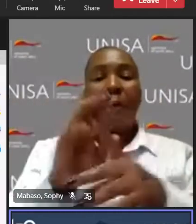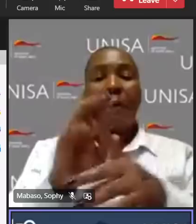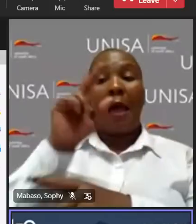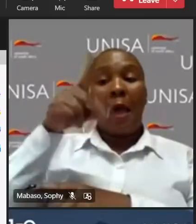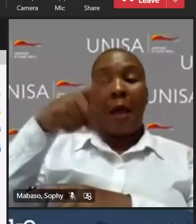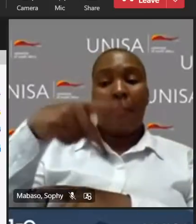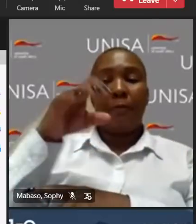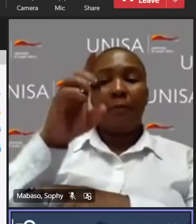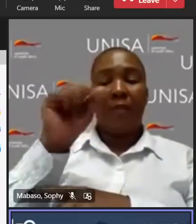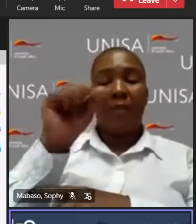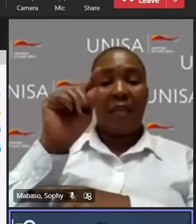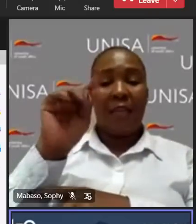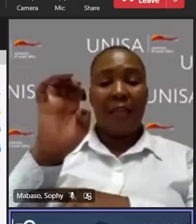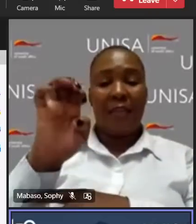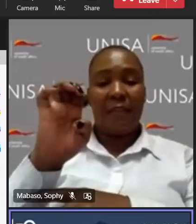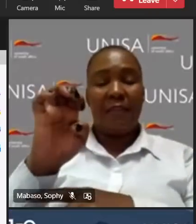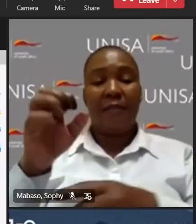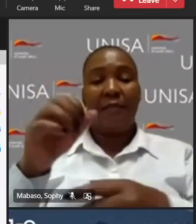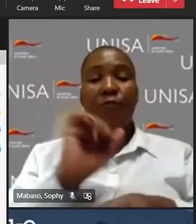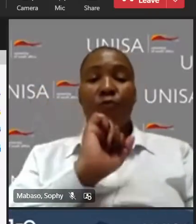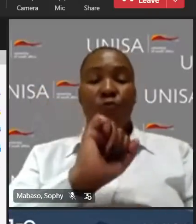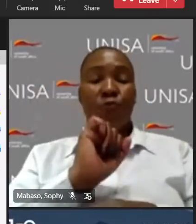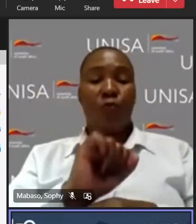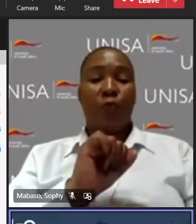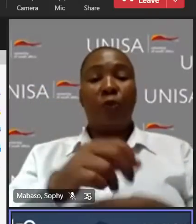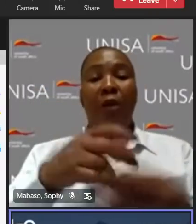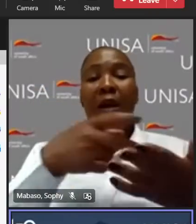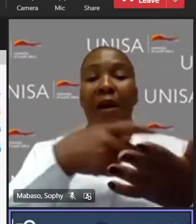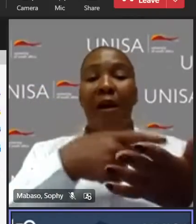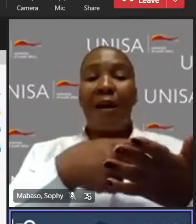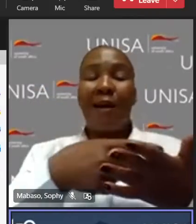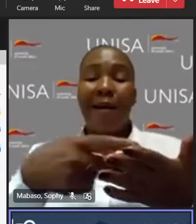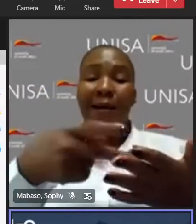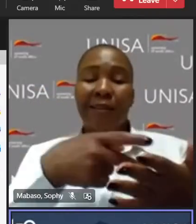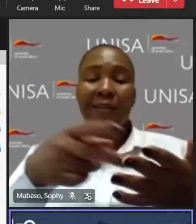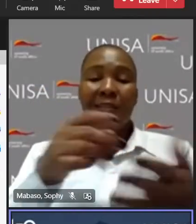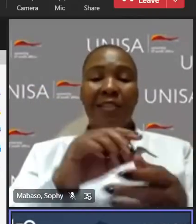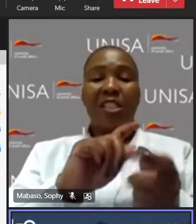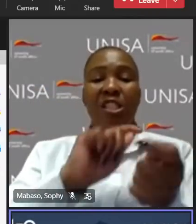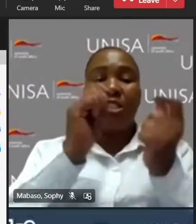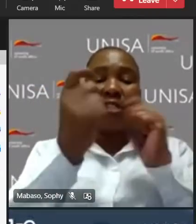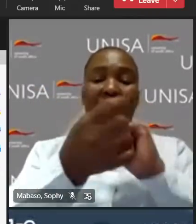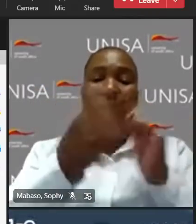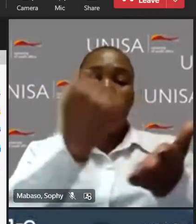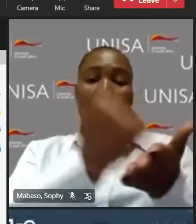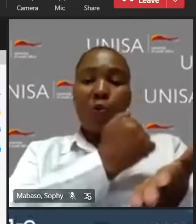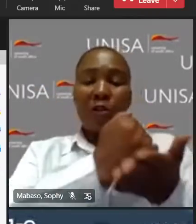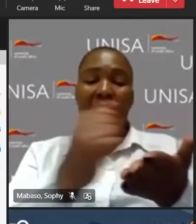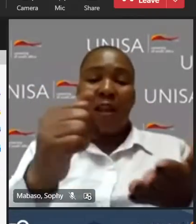detail and change your postal address.